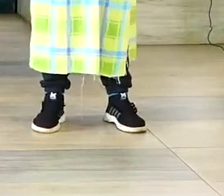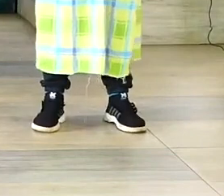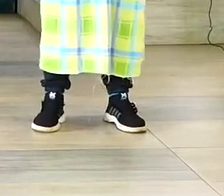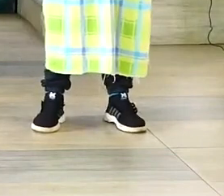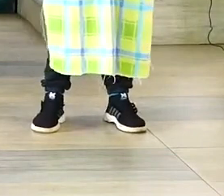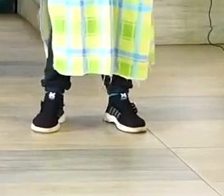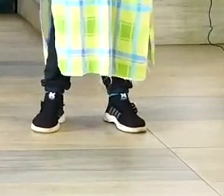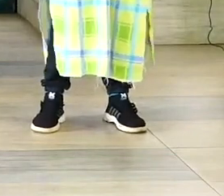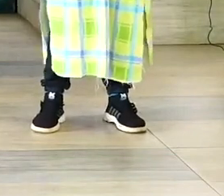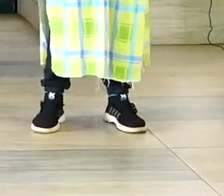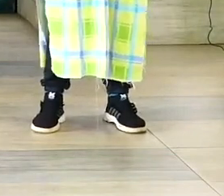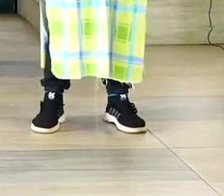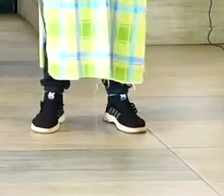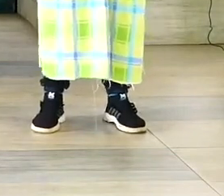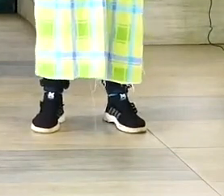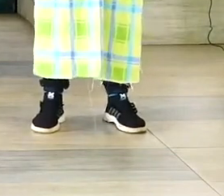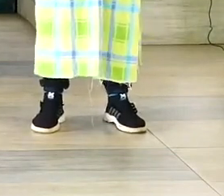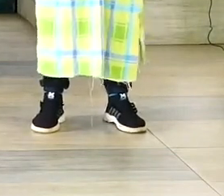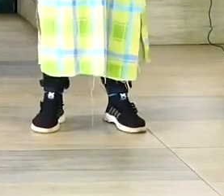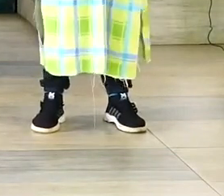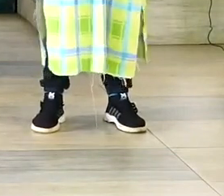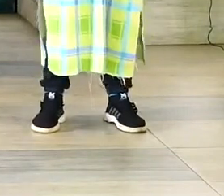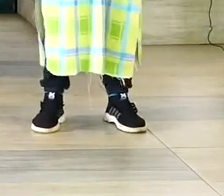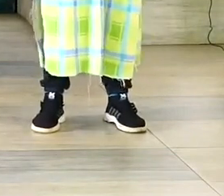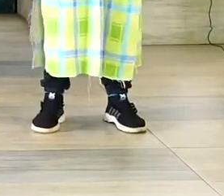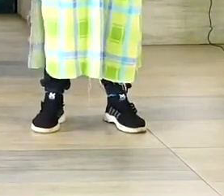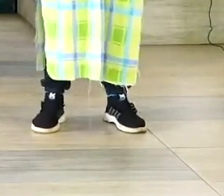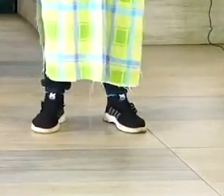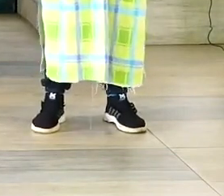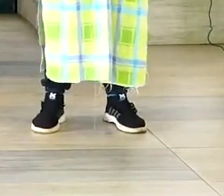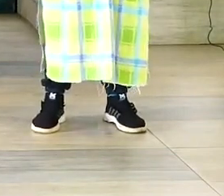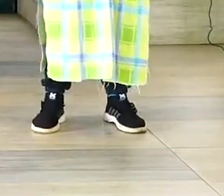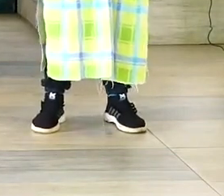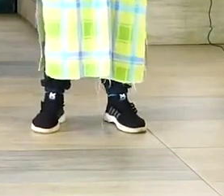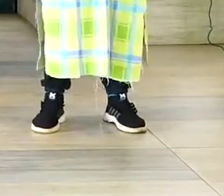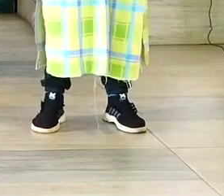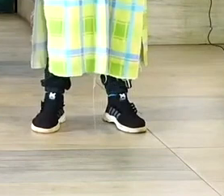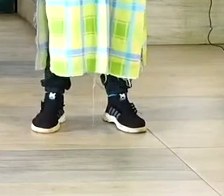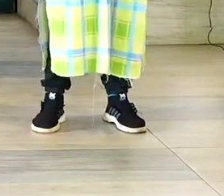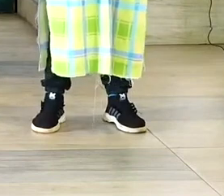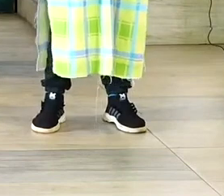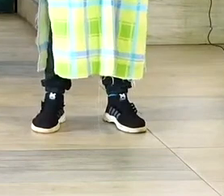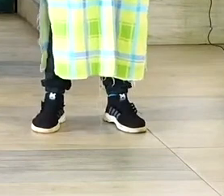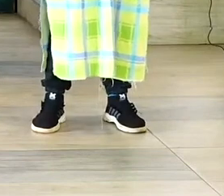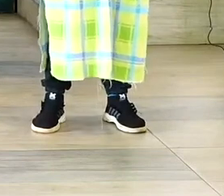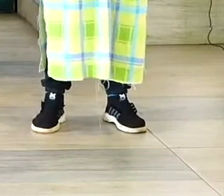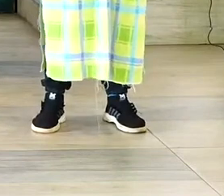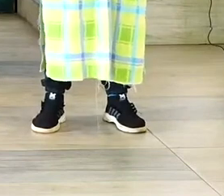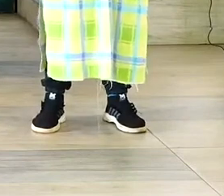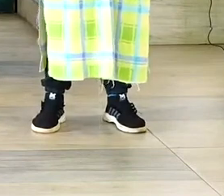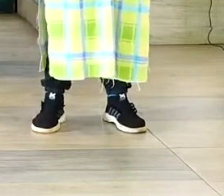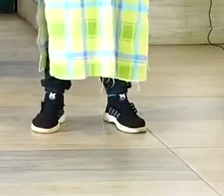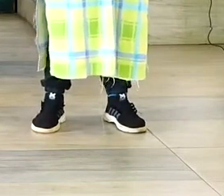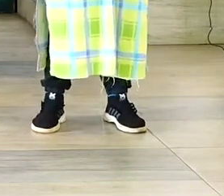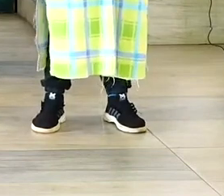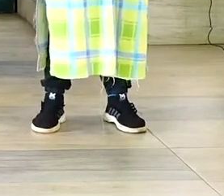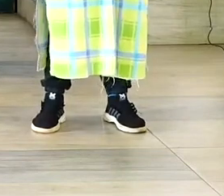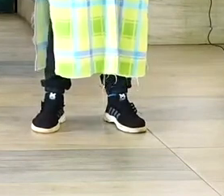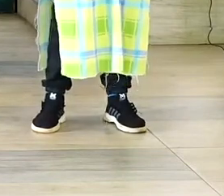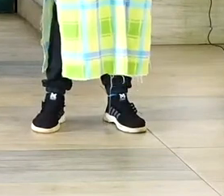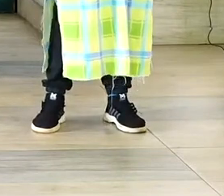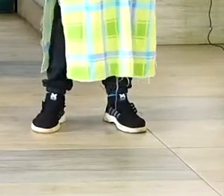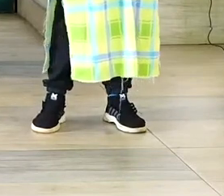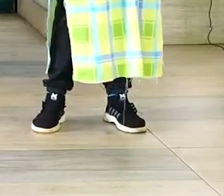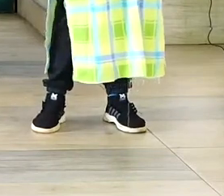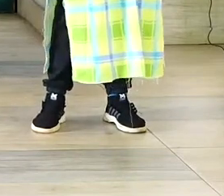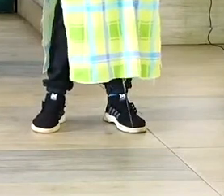high. Let's pray. Lord Jesus, thank you for the gift of life and thank you for everything you've done unto us. Forgive us our sins,